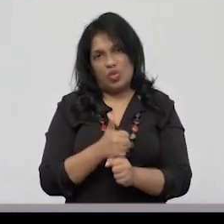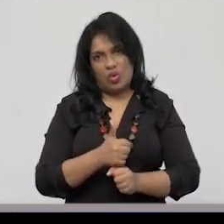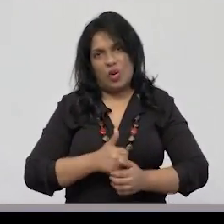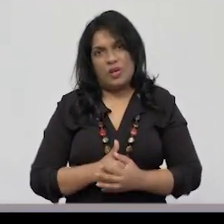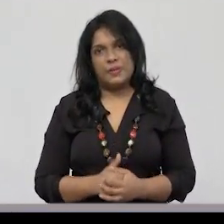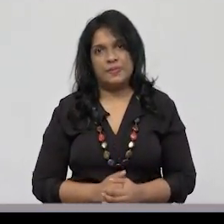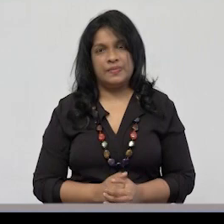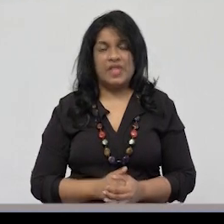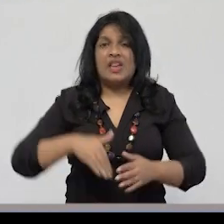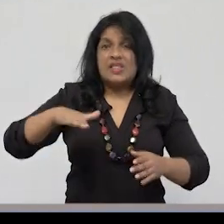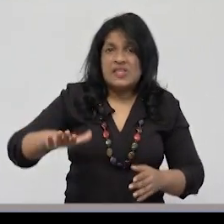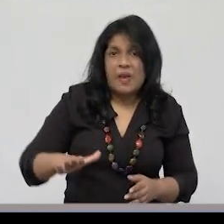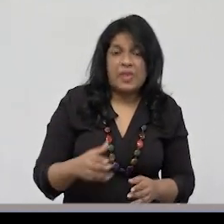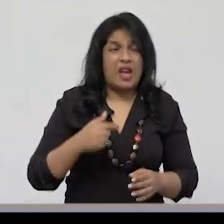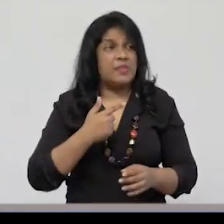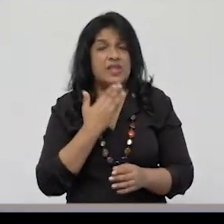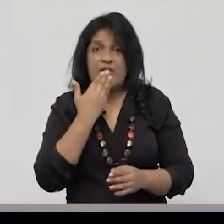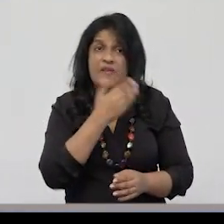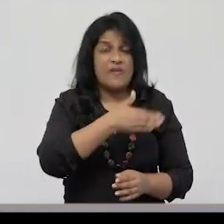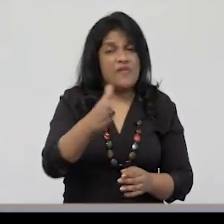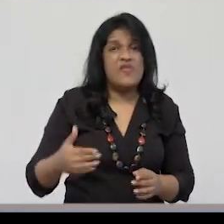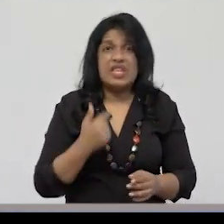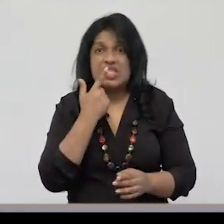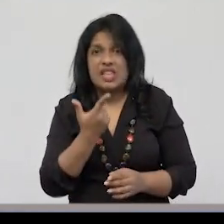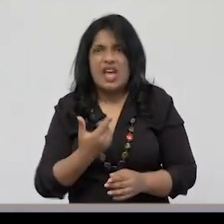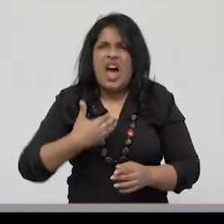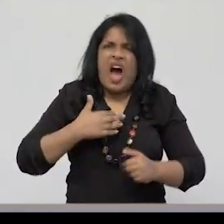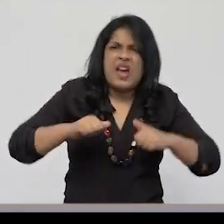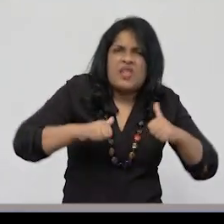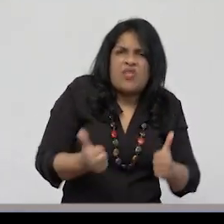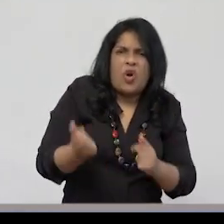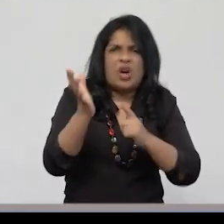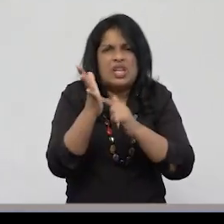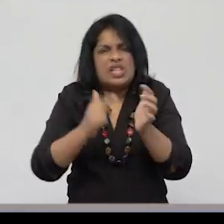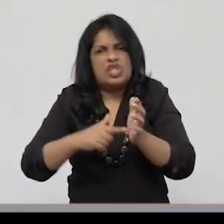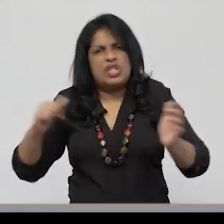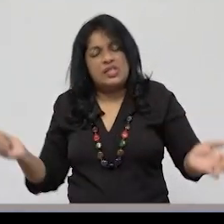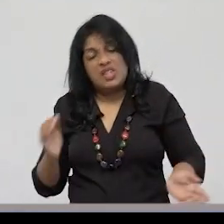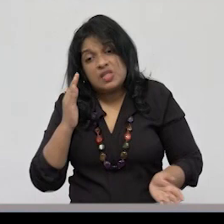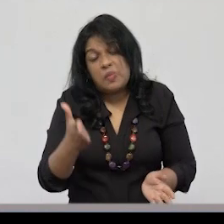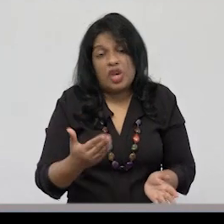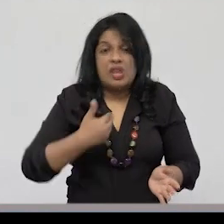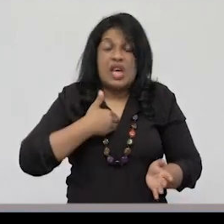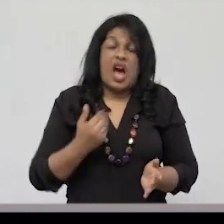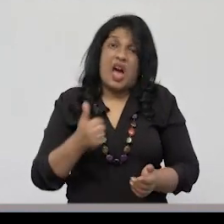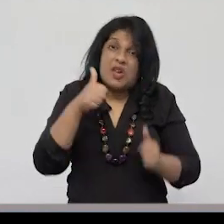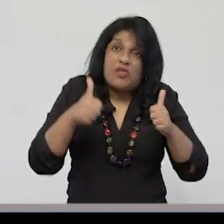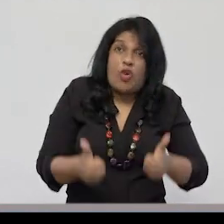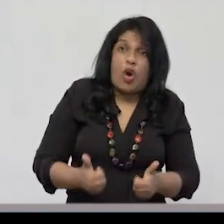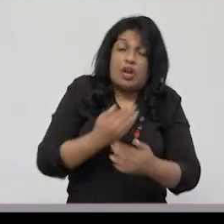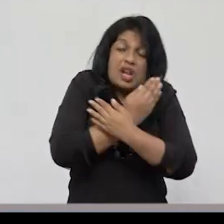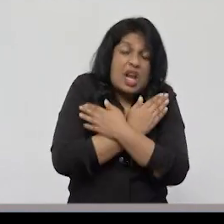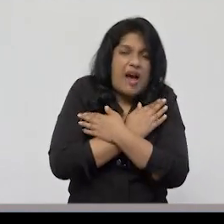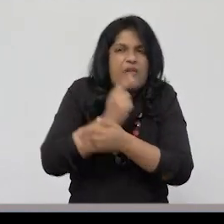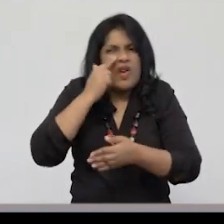come to Jesus for forgiveness. We come to Jesus for wisdom. I don't think there's another place, unless